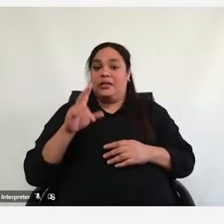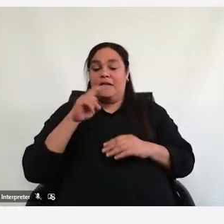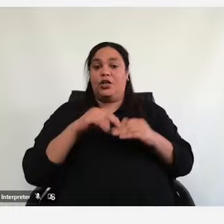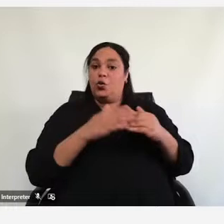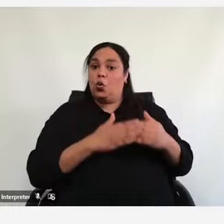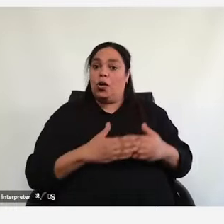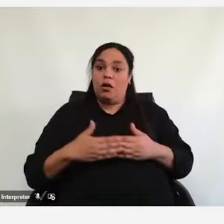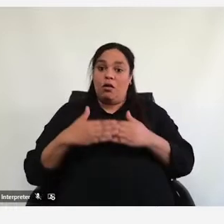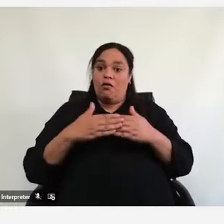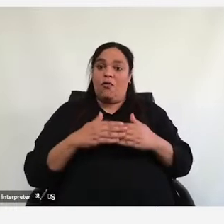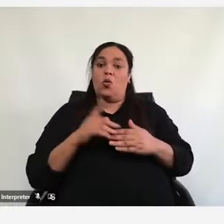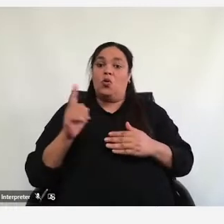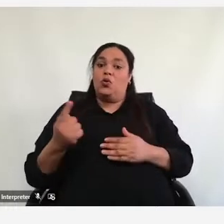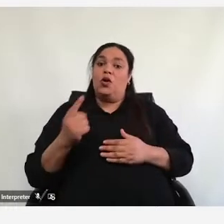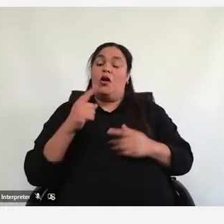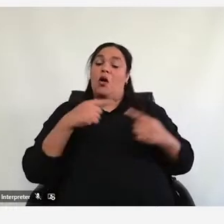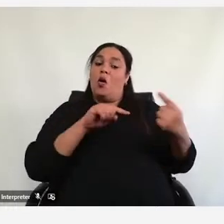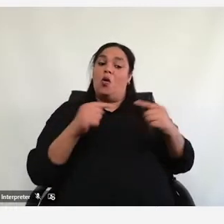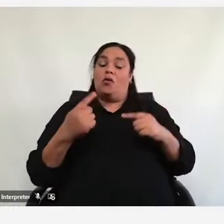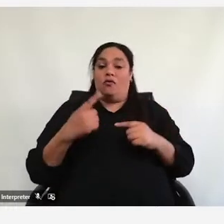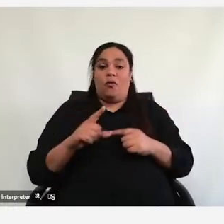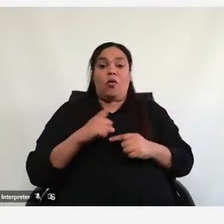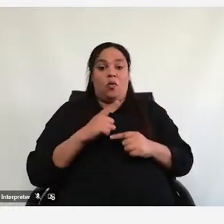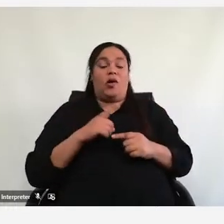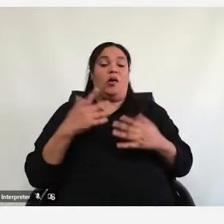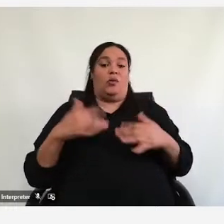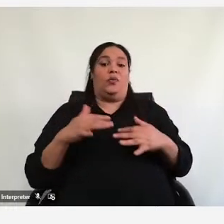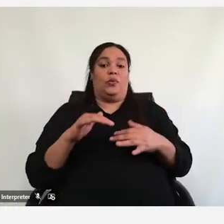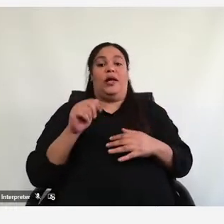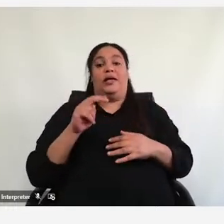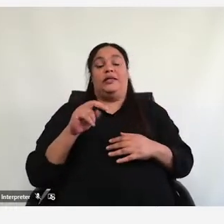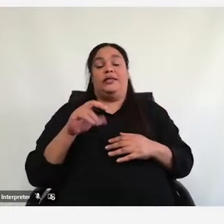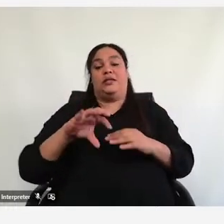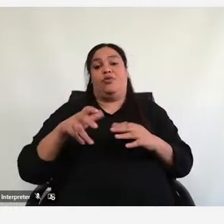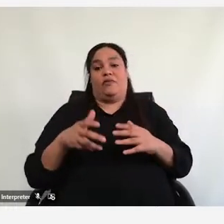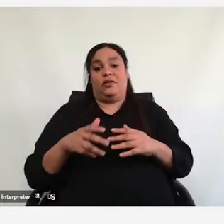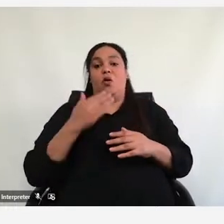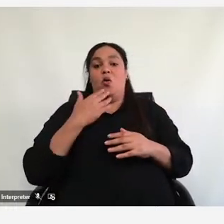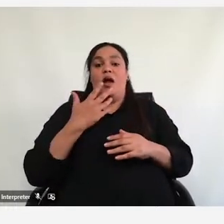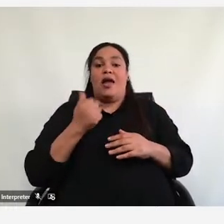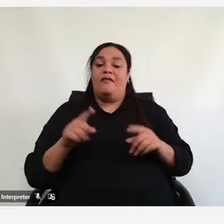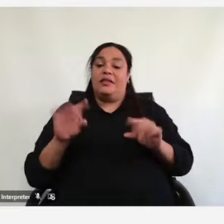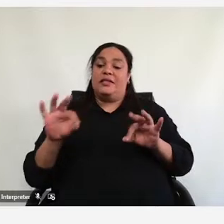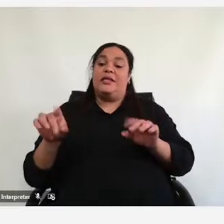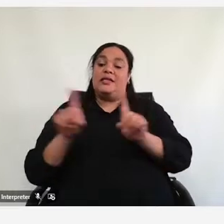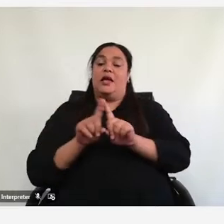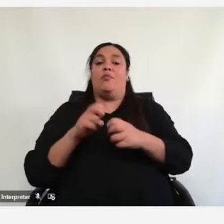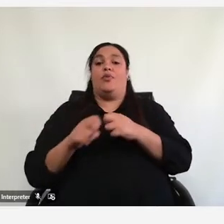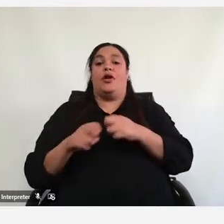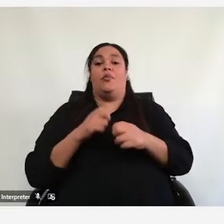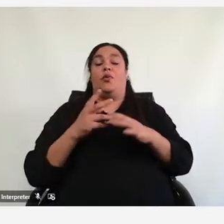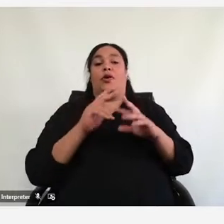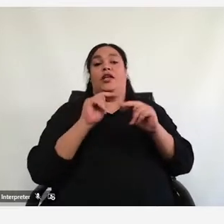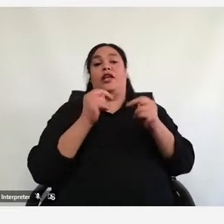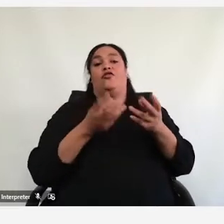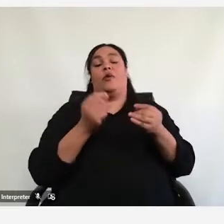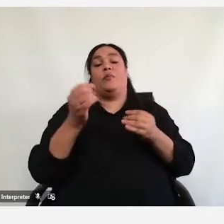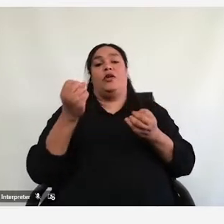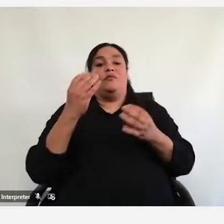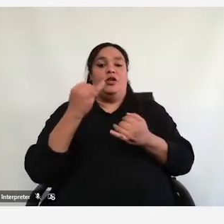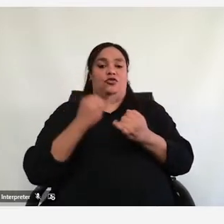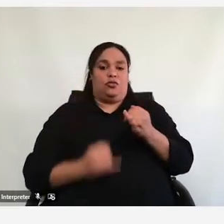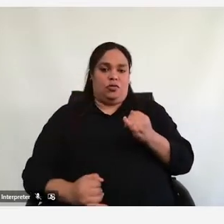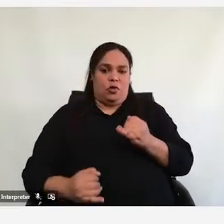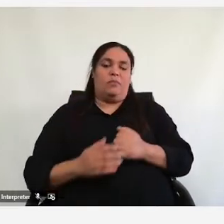careful what they are arguing for because it's very much an ANC province that has the same problem when National got their data incorrectly. In